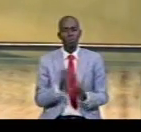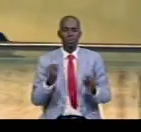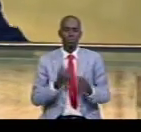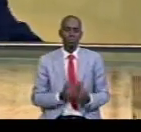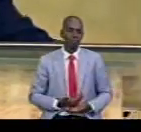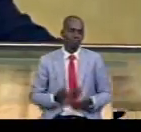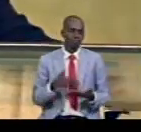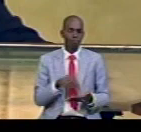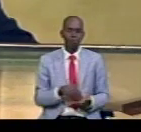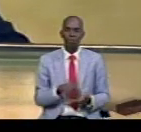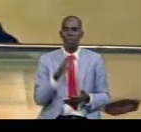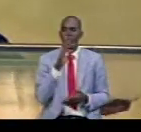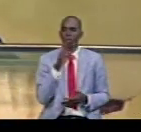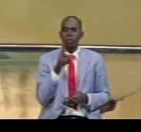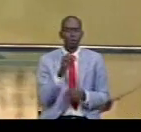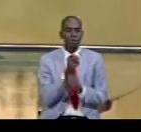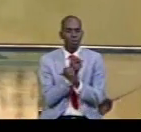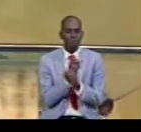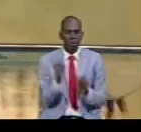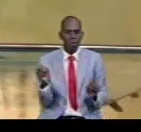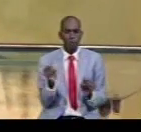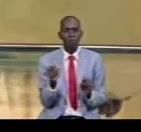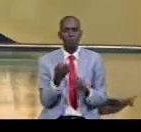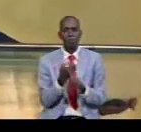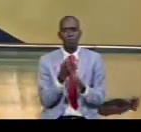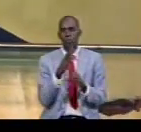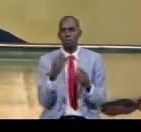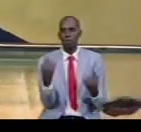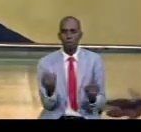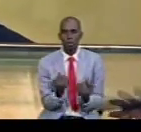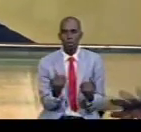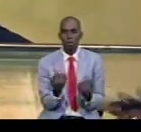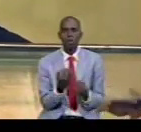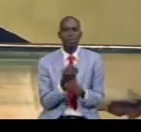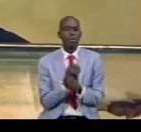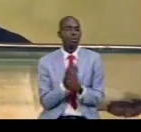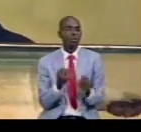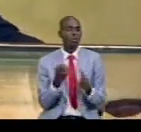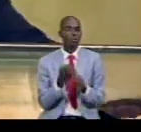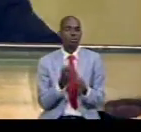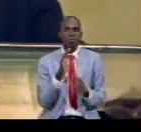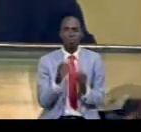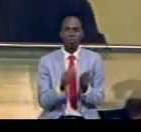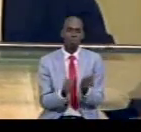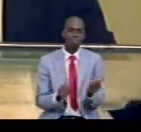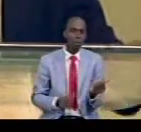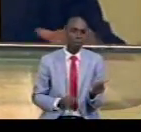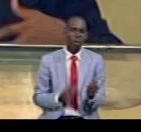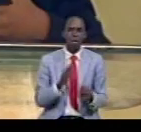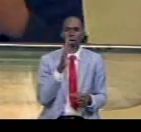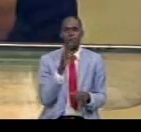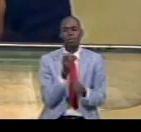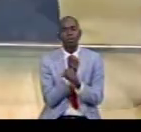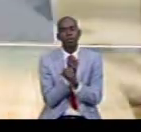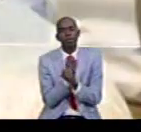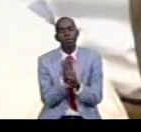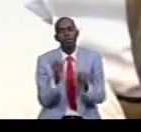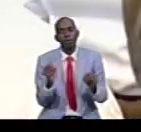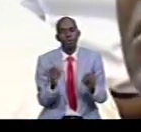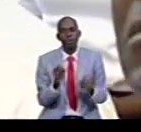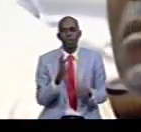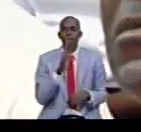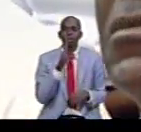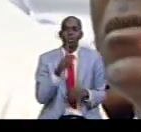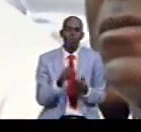of God? Saved, saved from your sin? Saved, saved from your backsliding? Are you saved? Are you saved? Are you washed in the blood